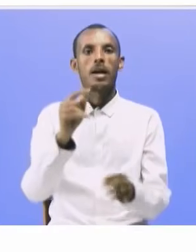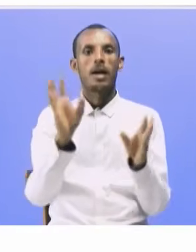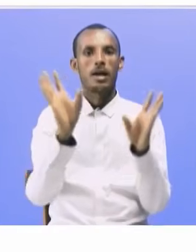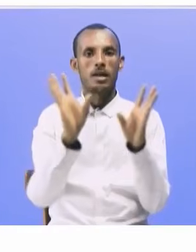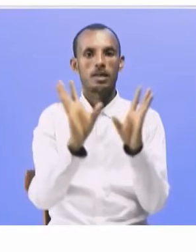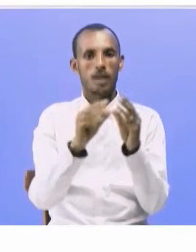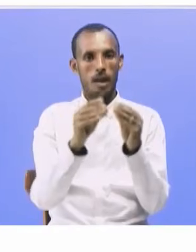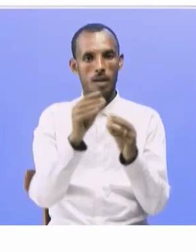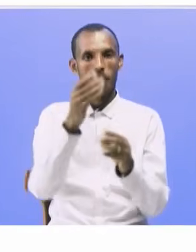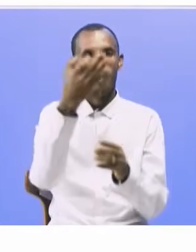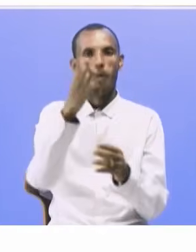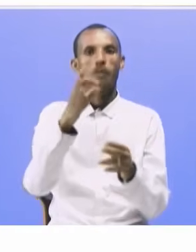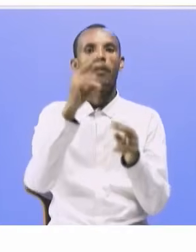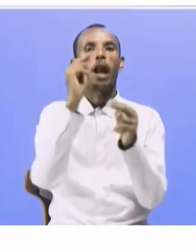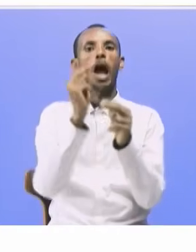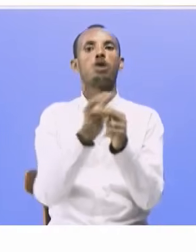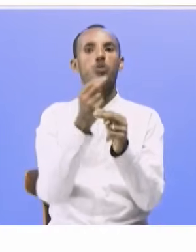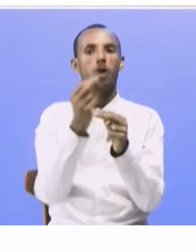natural